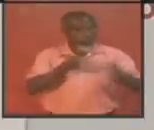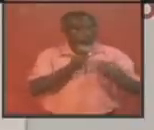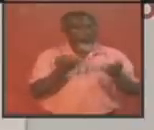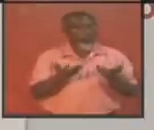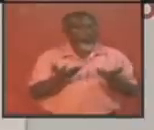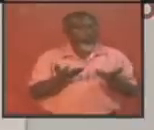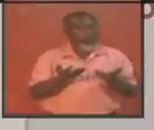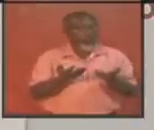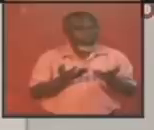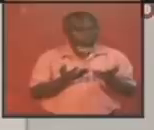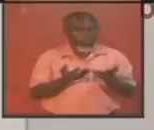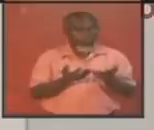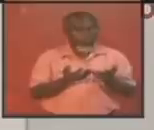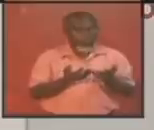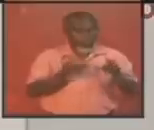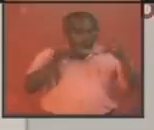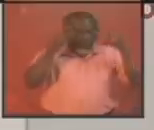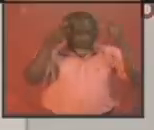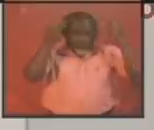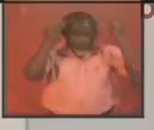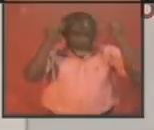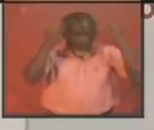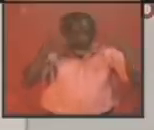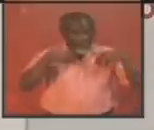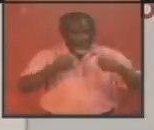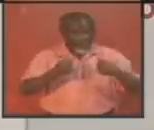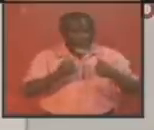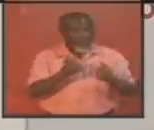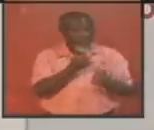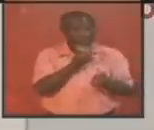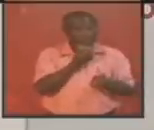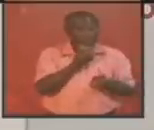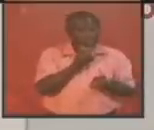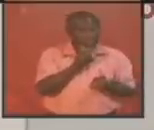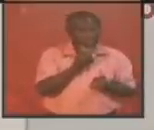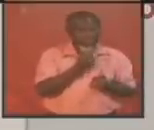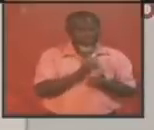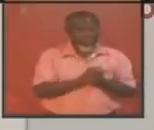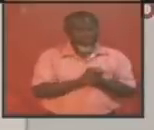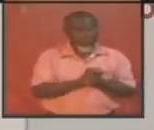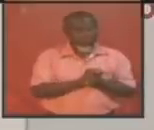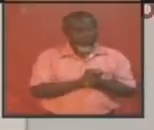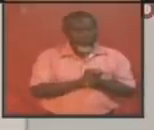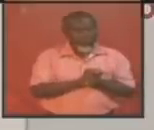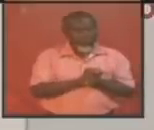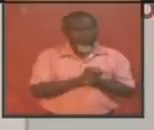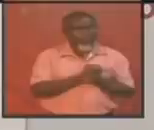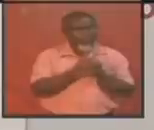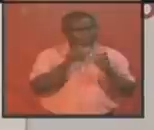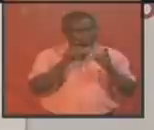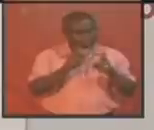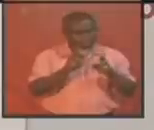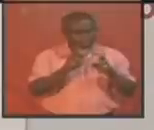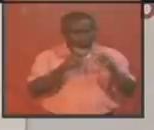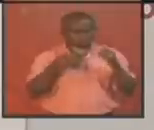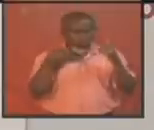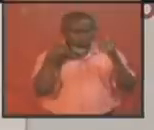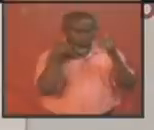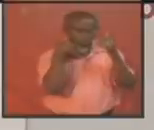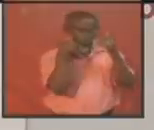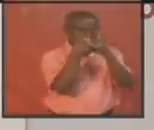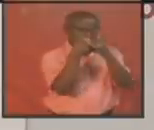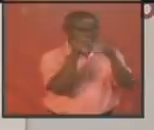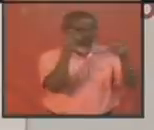by the Ministry of Health and all of the government's ongoing efforts, is to achieve